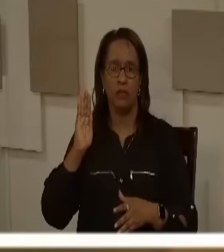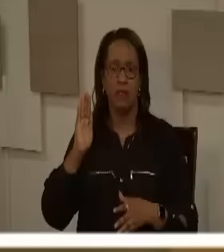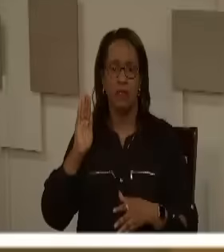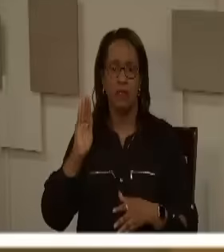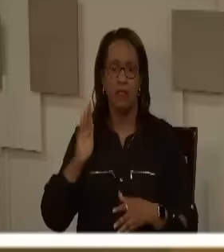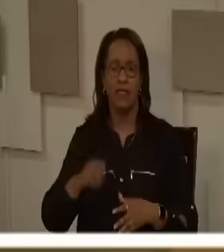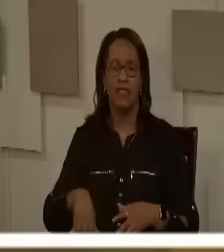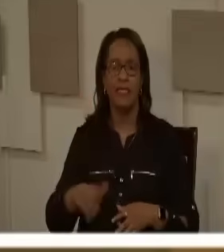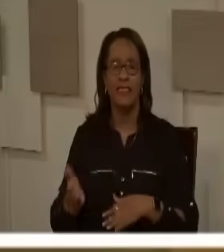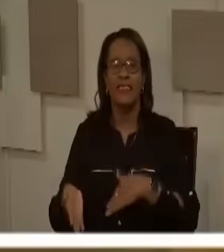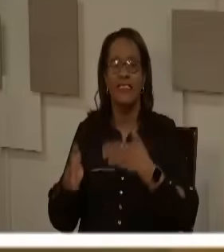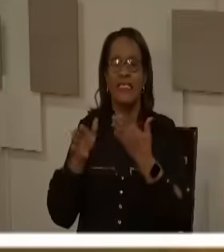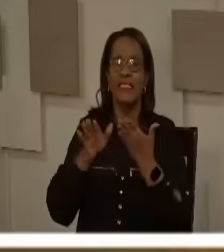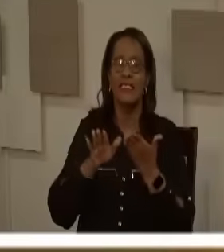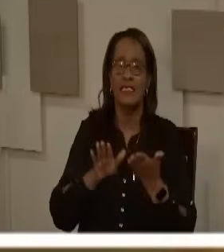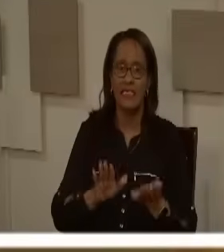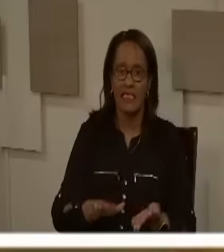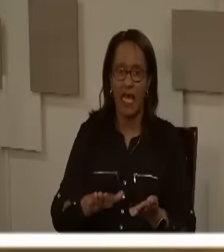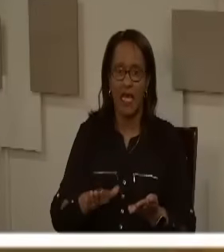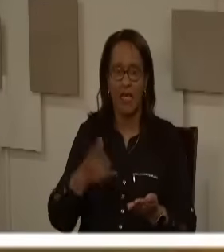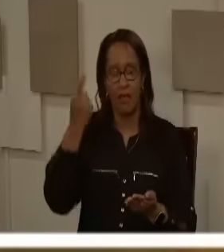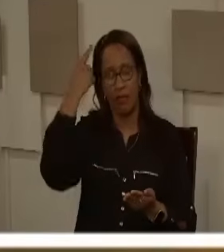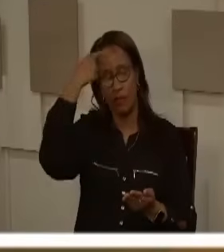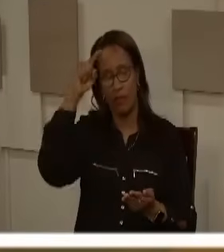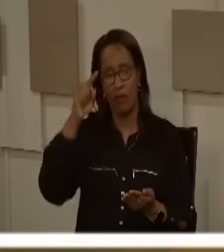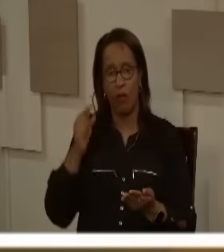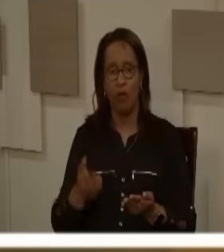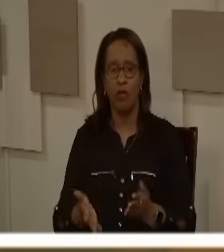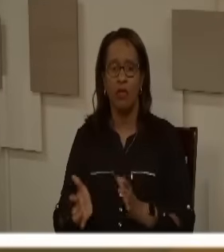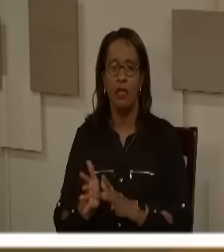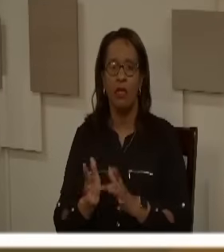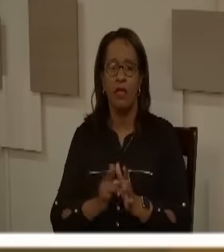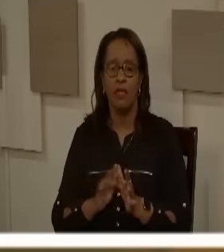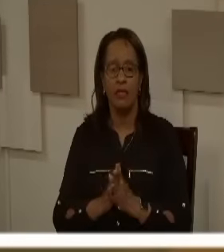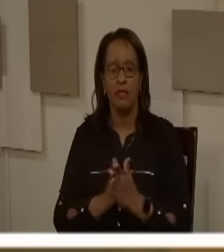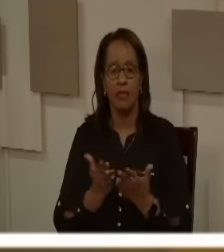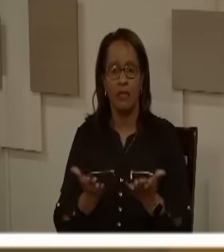for the sake of the gospel of Jesus Christ.